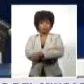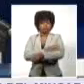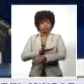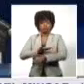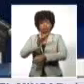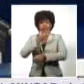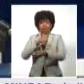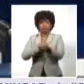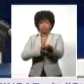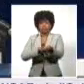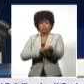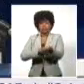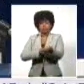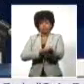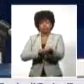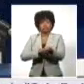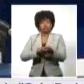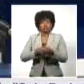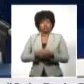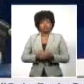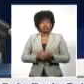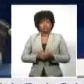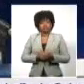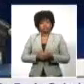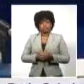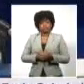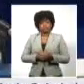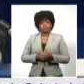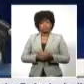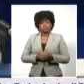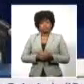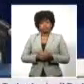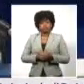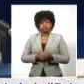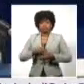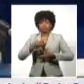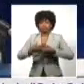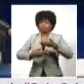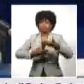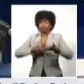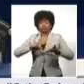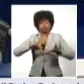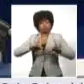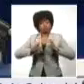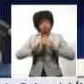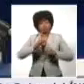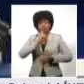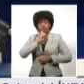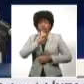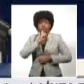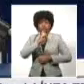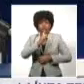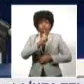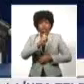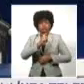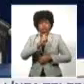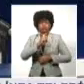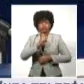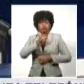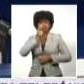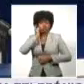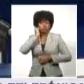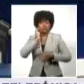with a history of high blood pressure and diabetes mellitus, who had a very